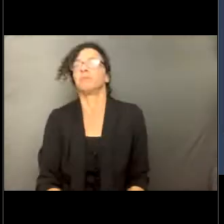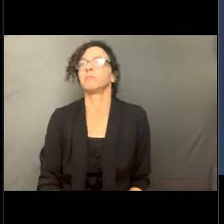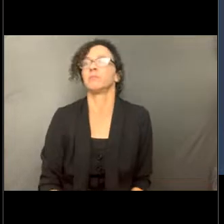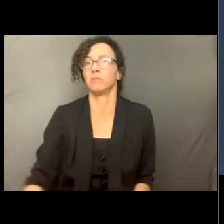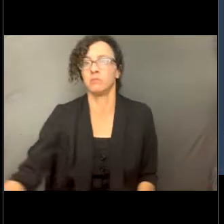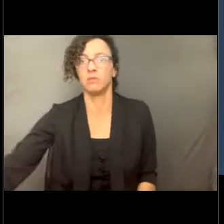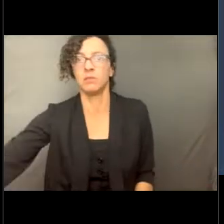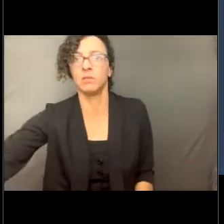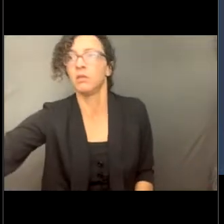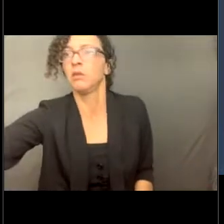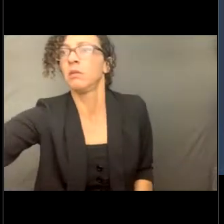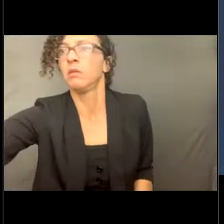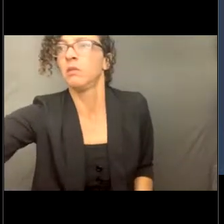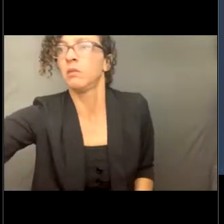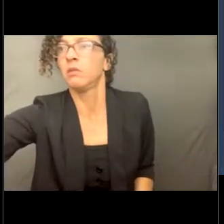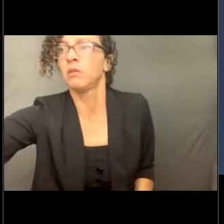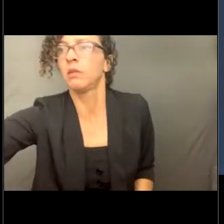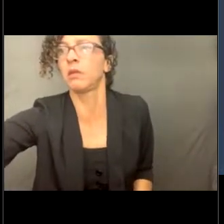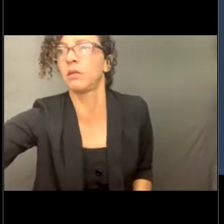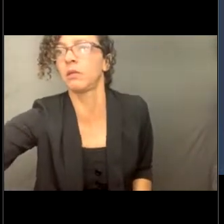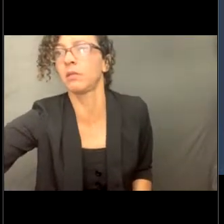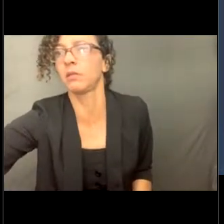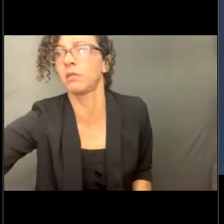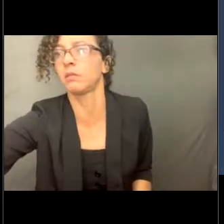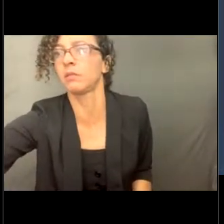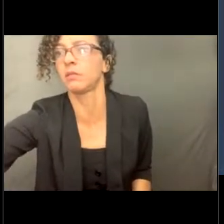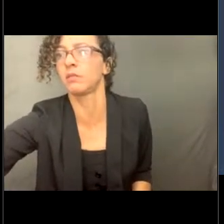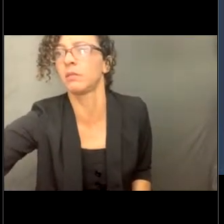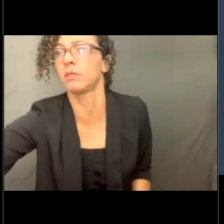So now we will move to tab 16.